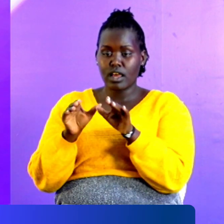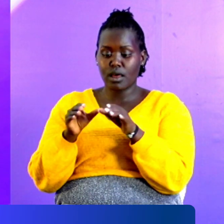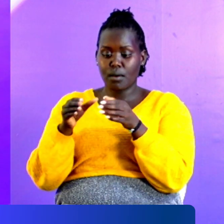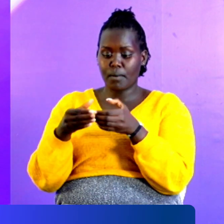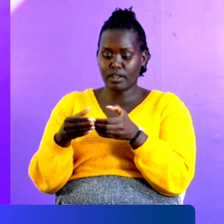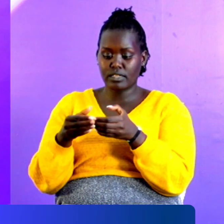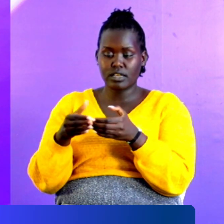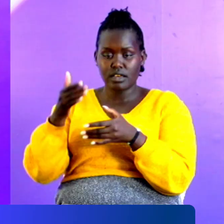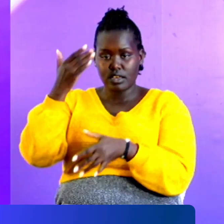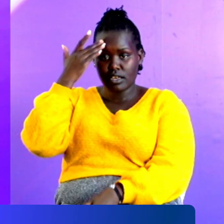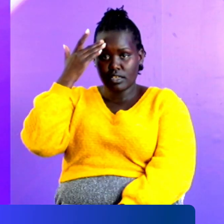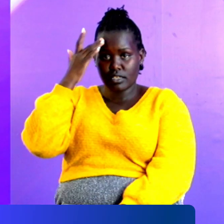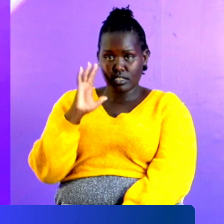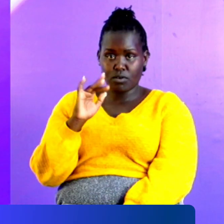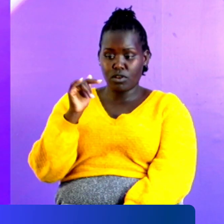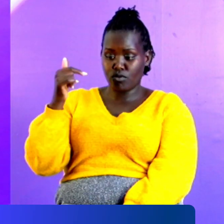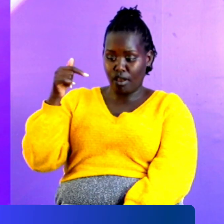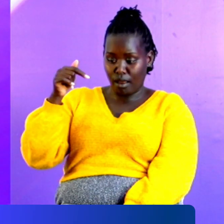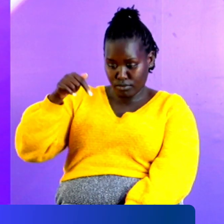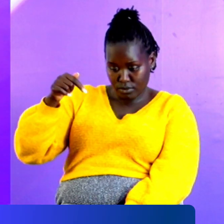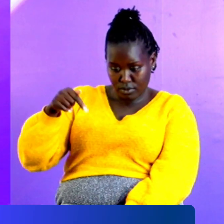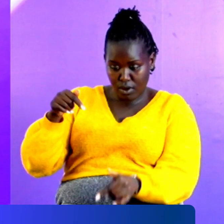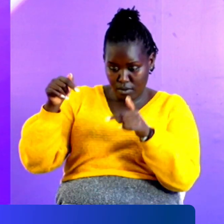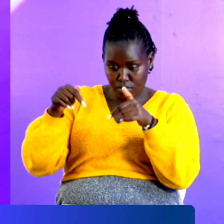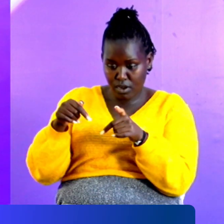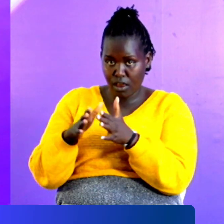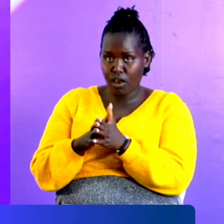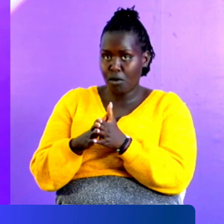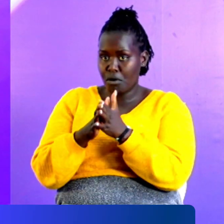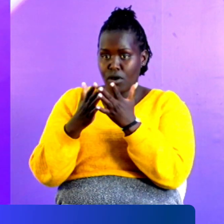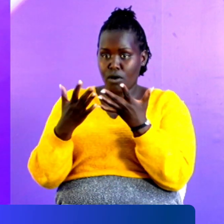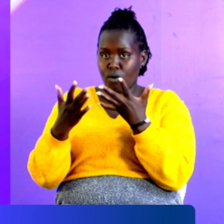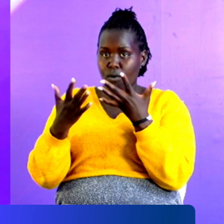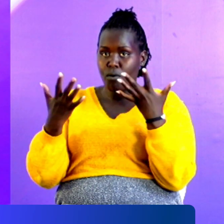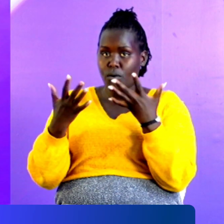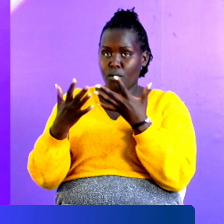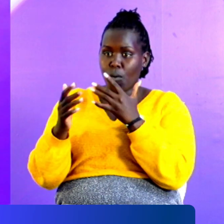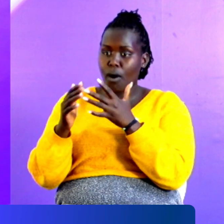I didn't know to date Yes. how much money Morara Kebaso raised.